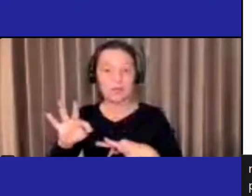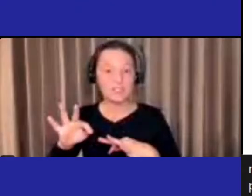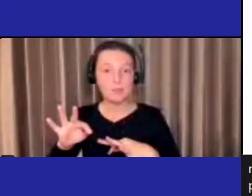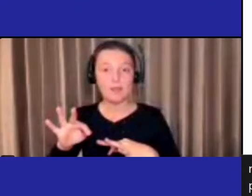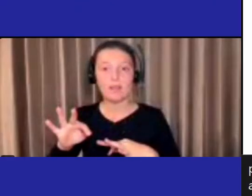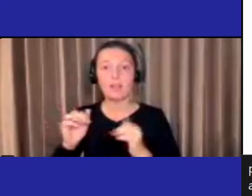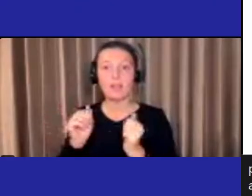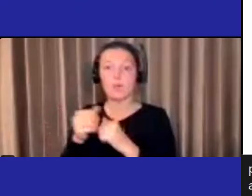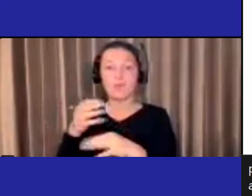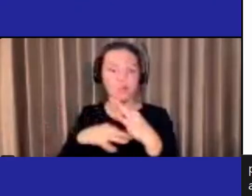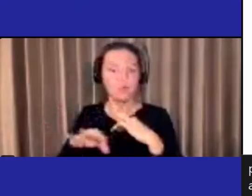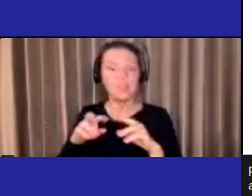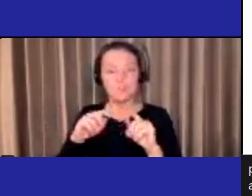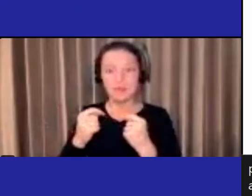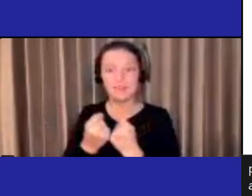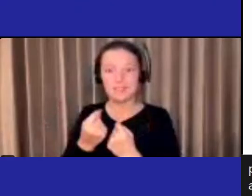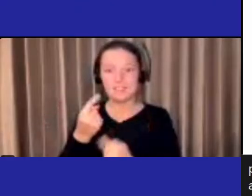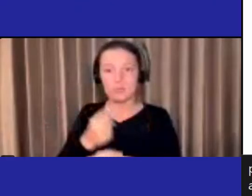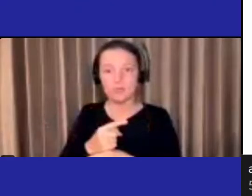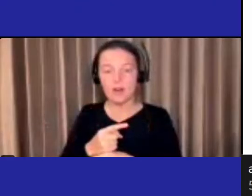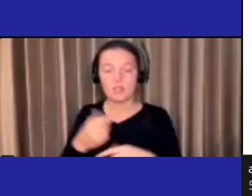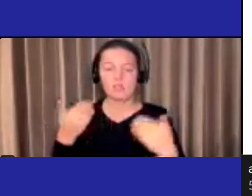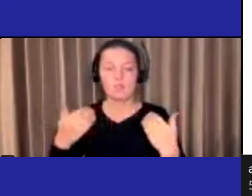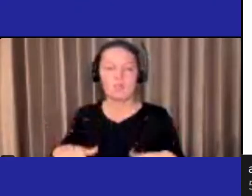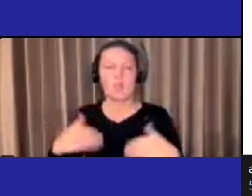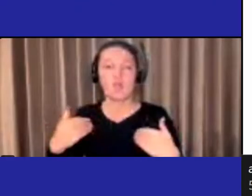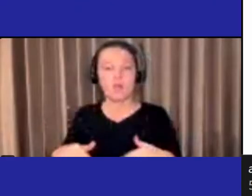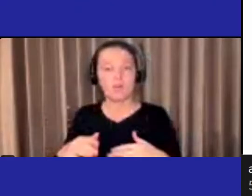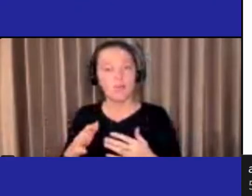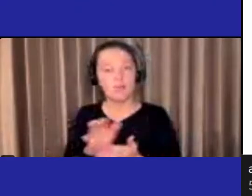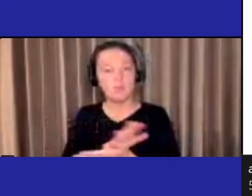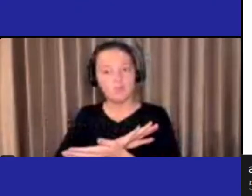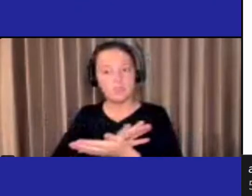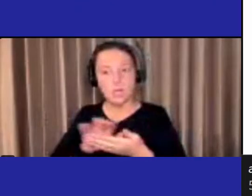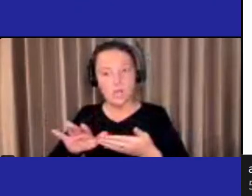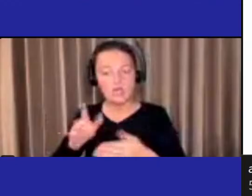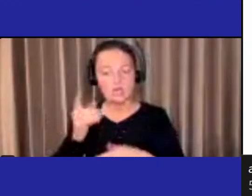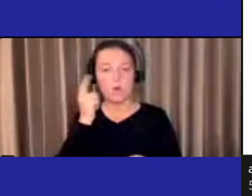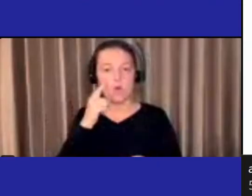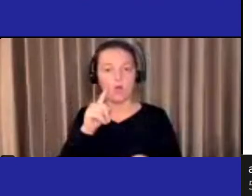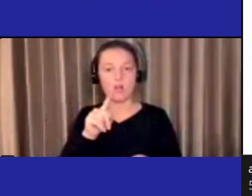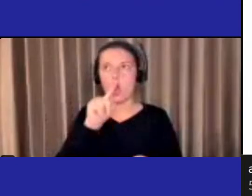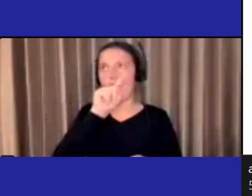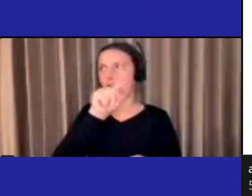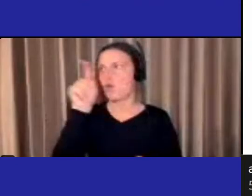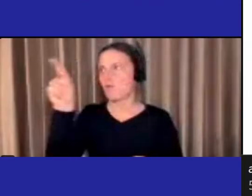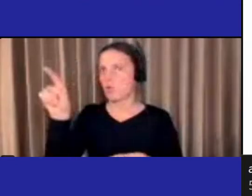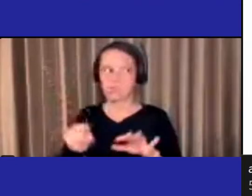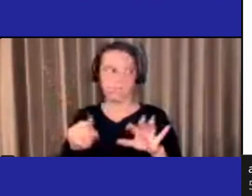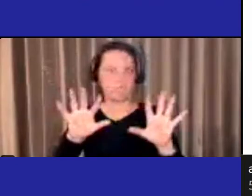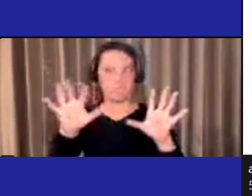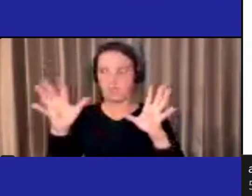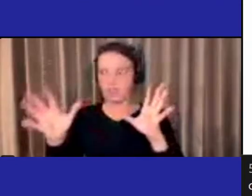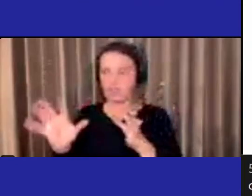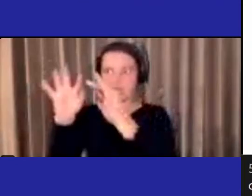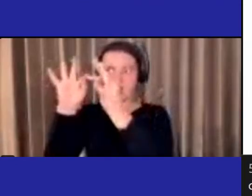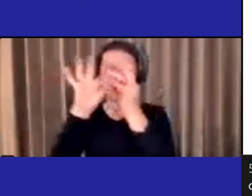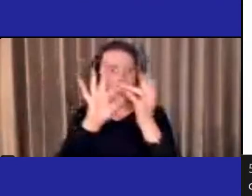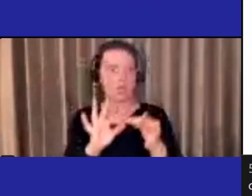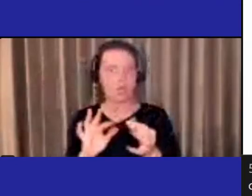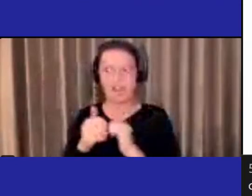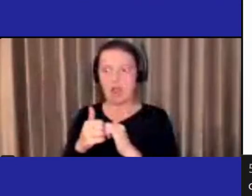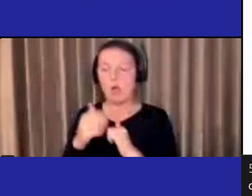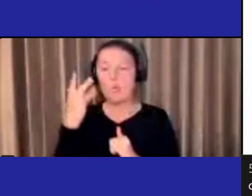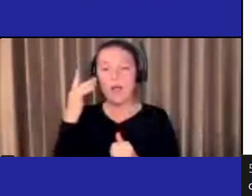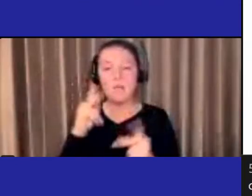difference to just connect those dots because I guess, you know, people just don't pick up the phone and call each other anymore, right? And